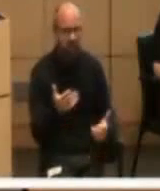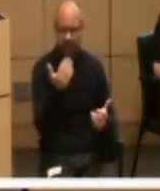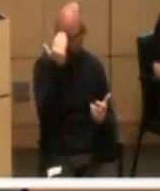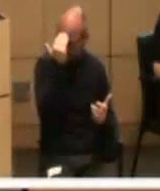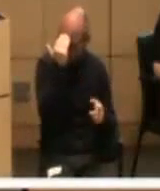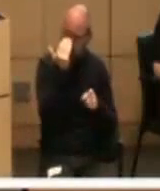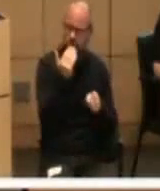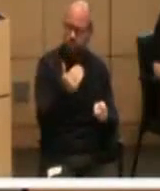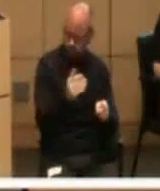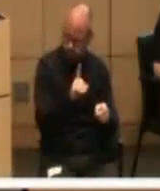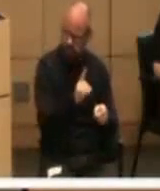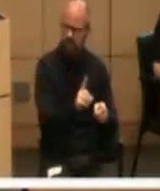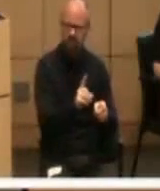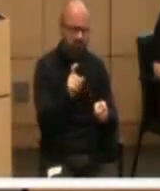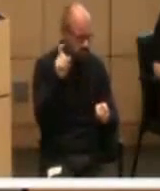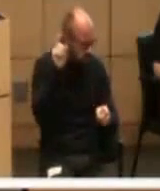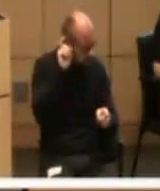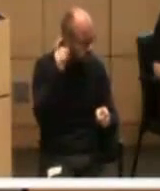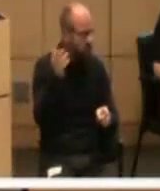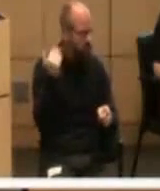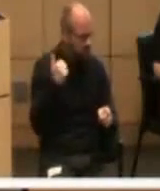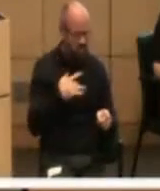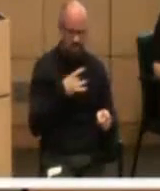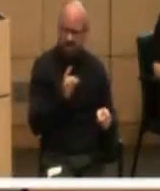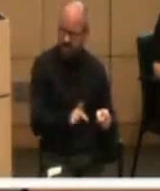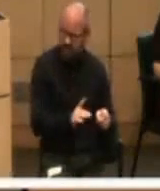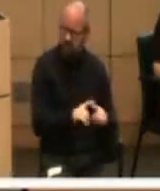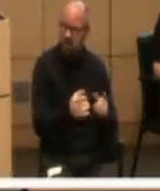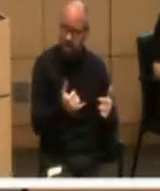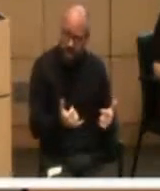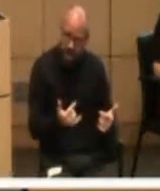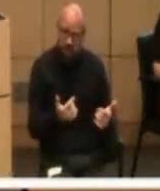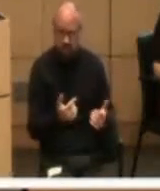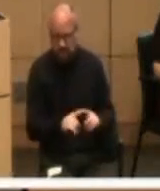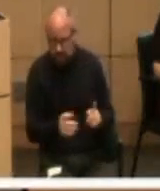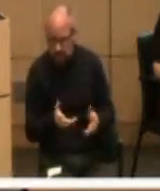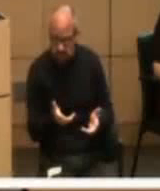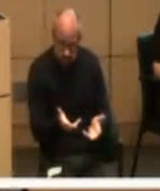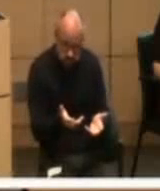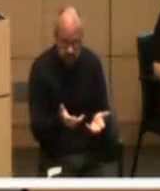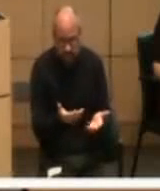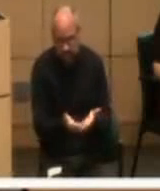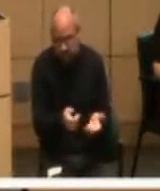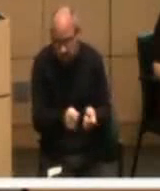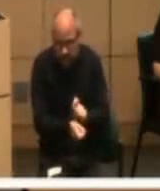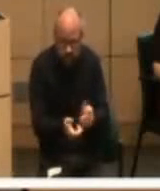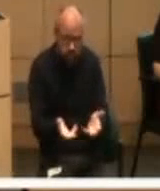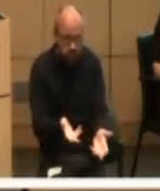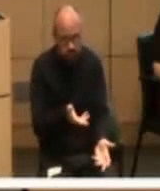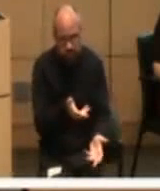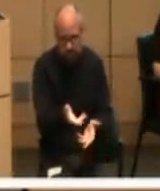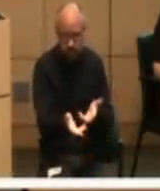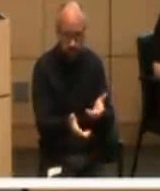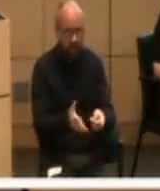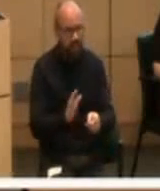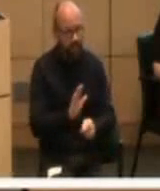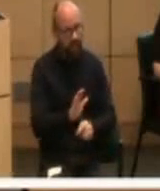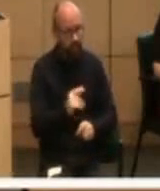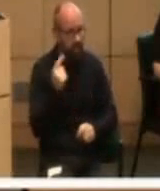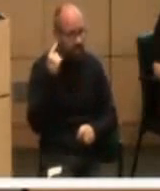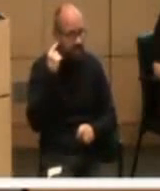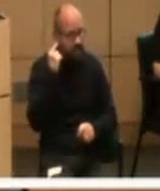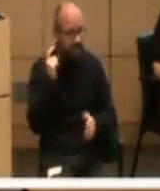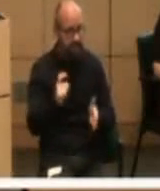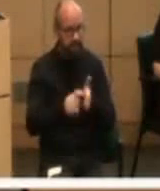did it before and I know you didn't like it, but things change, right? Mm-hmm. These kids, they're listening demands really change over